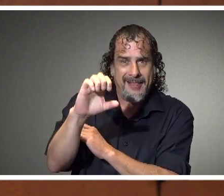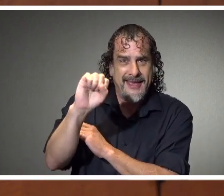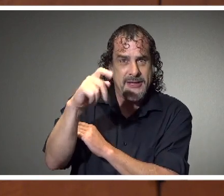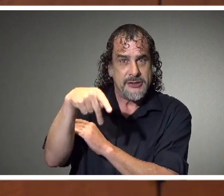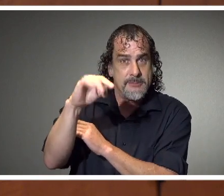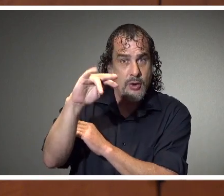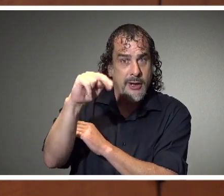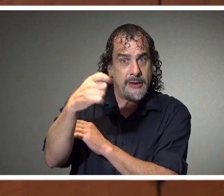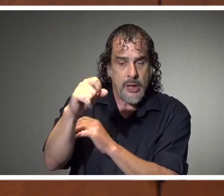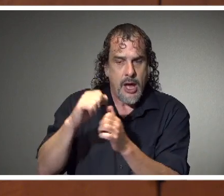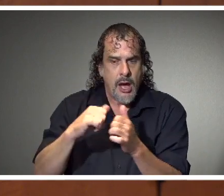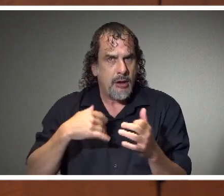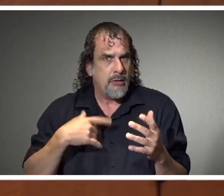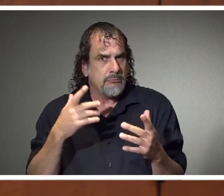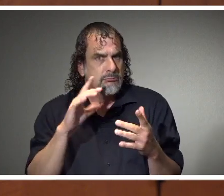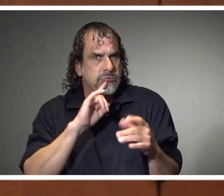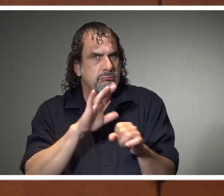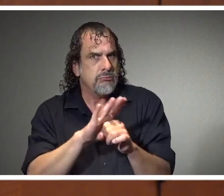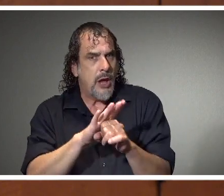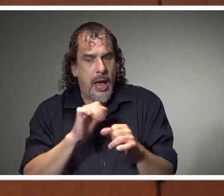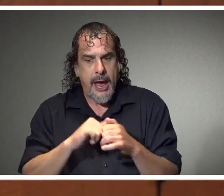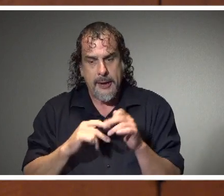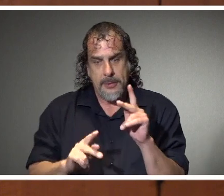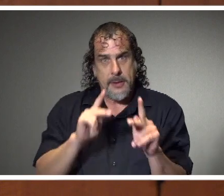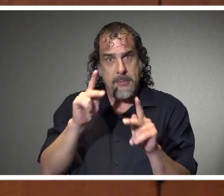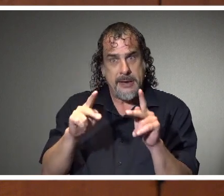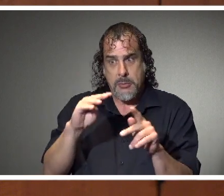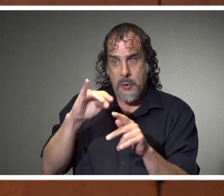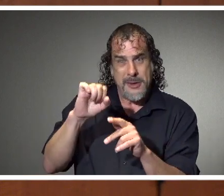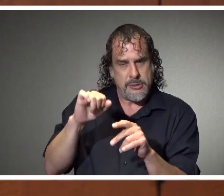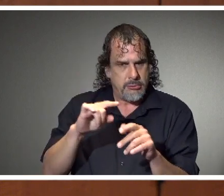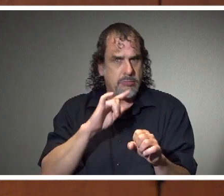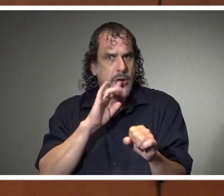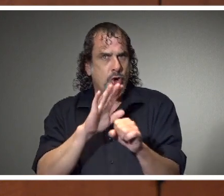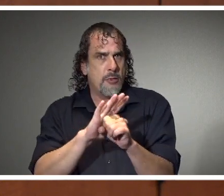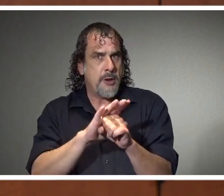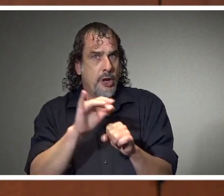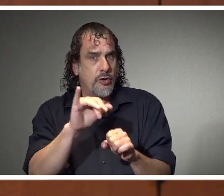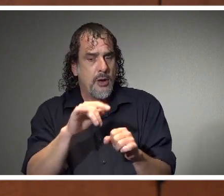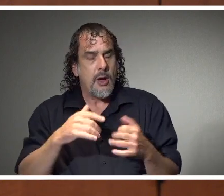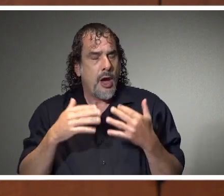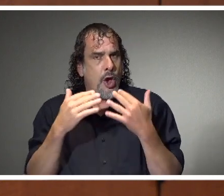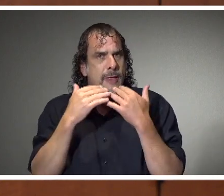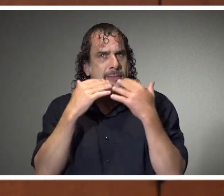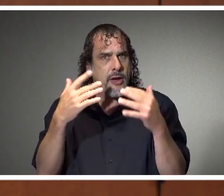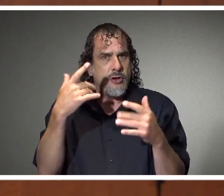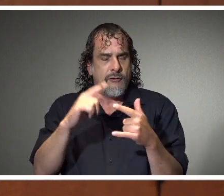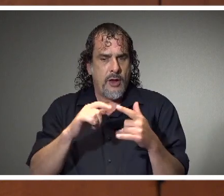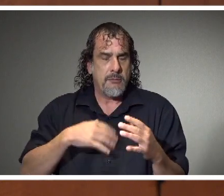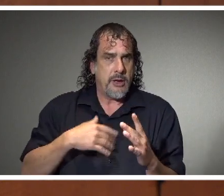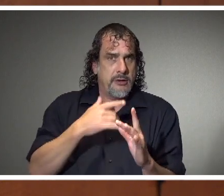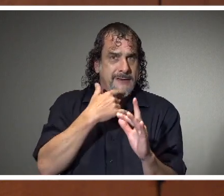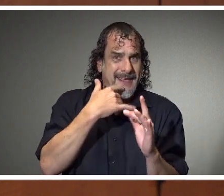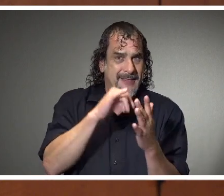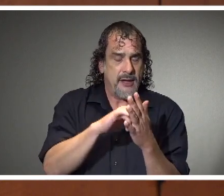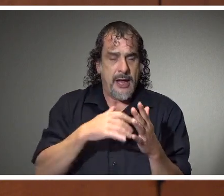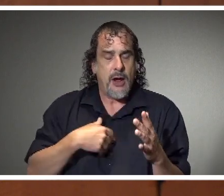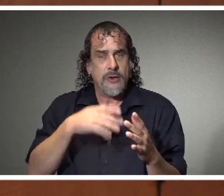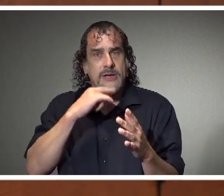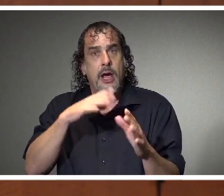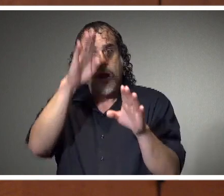of Mississippi are committed to that. Thank you for giving me the opportunity to say that today, and God bless our entire